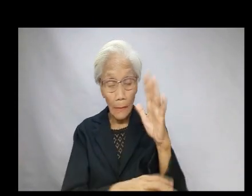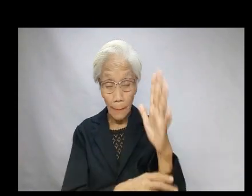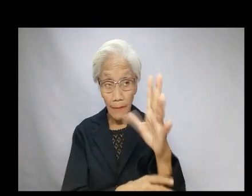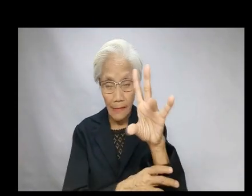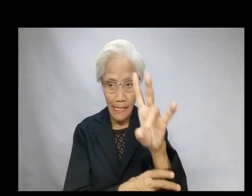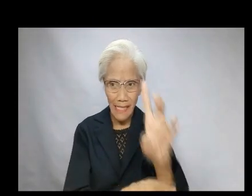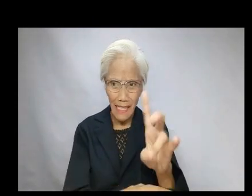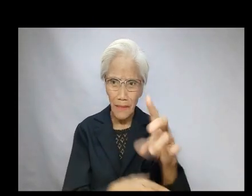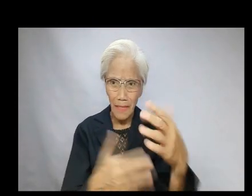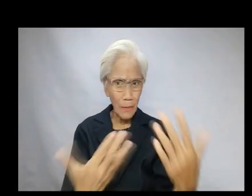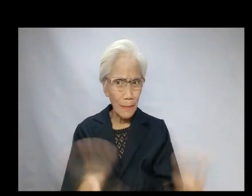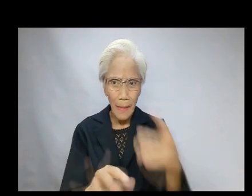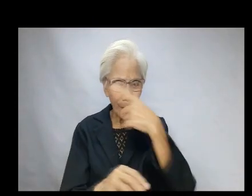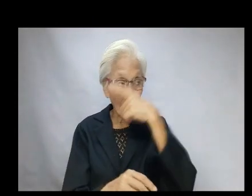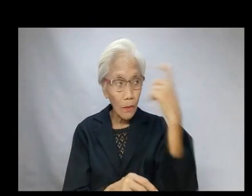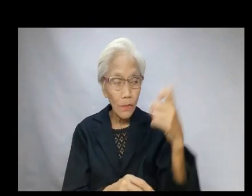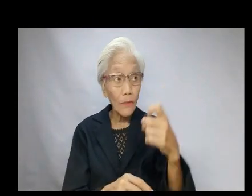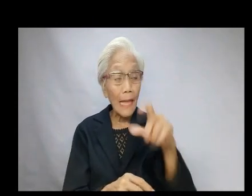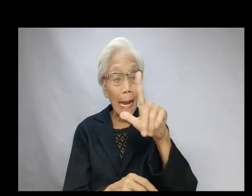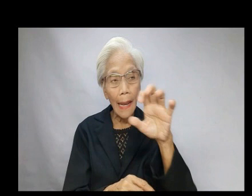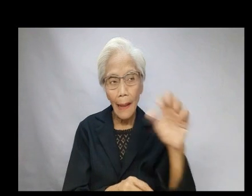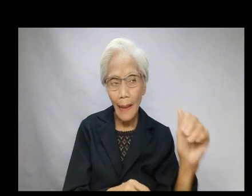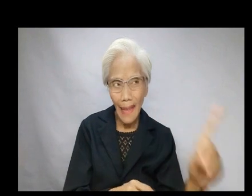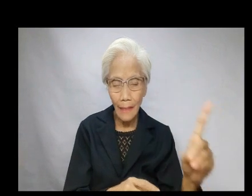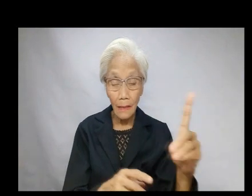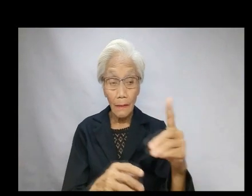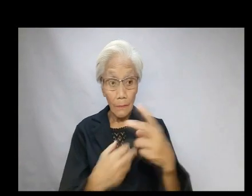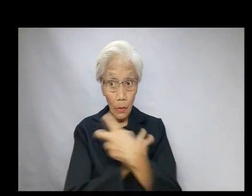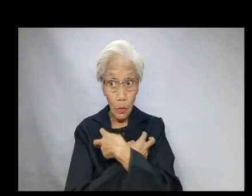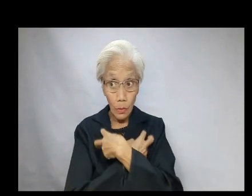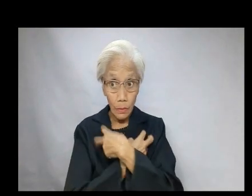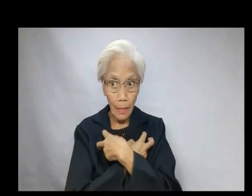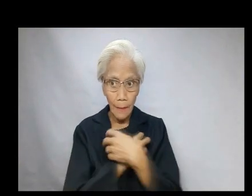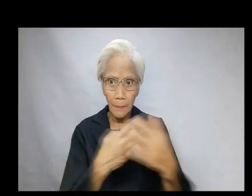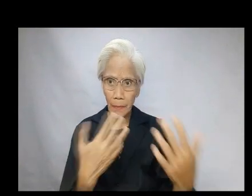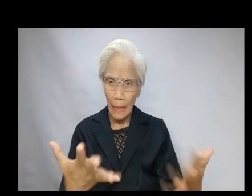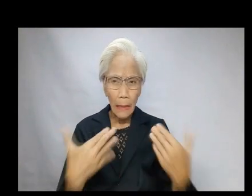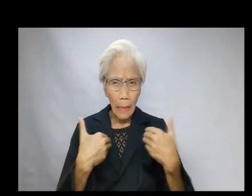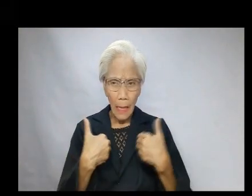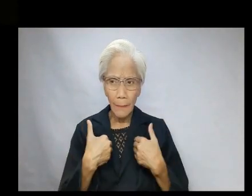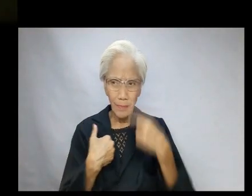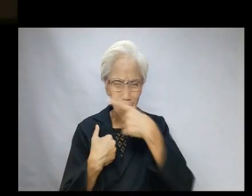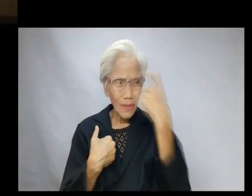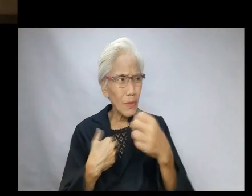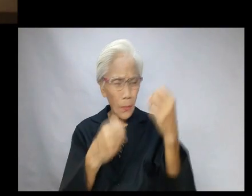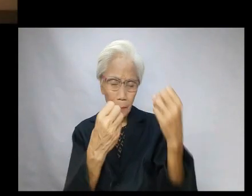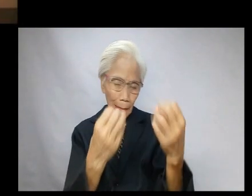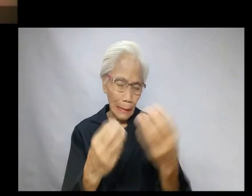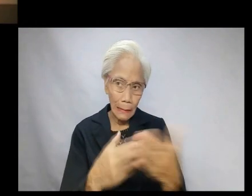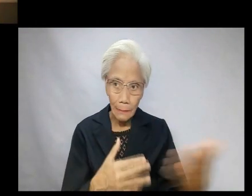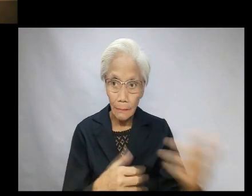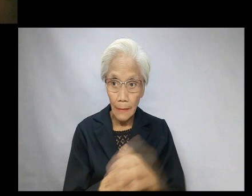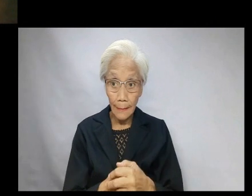death at the age of 57 was due to lead poisoning. Beethoven's lead poisoning may have been due to